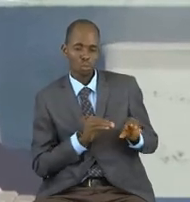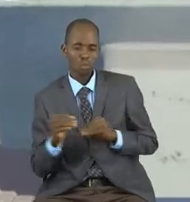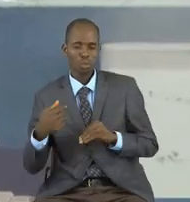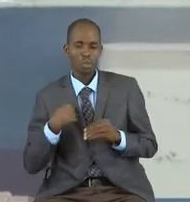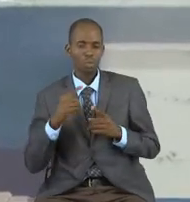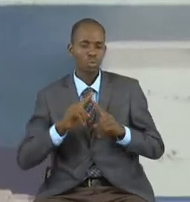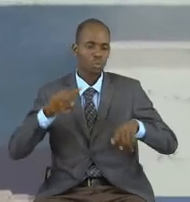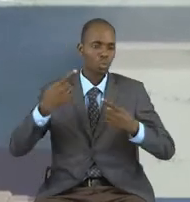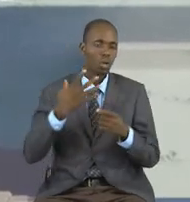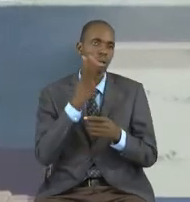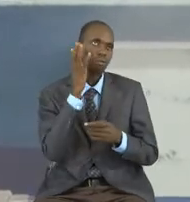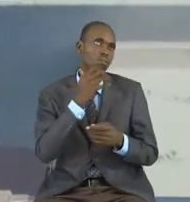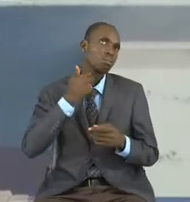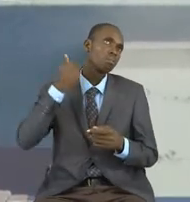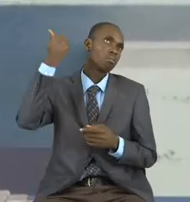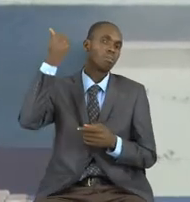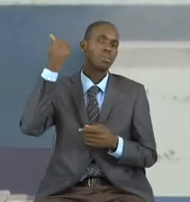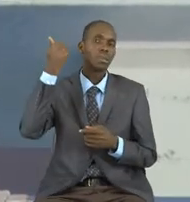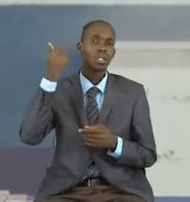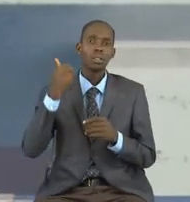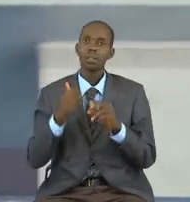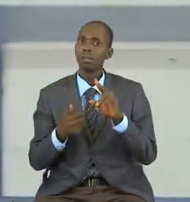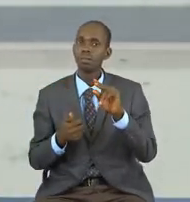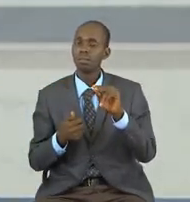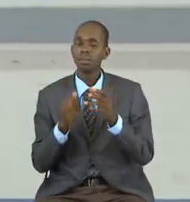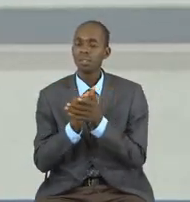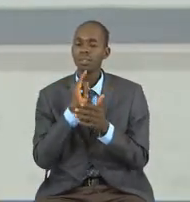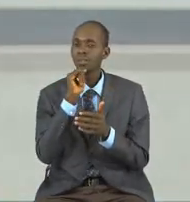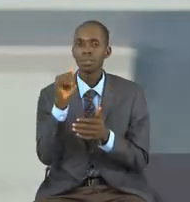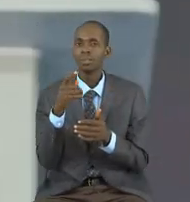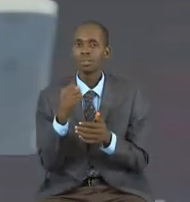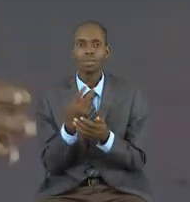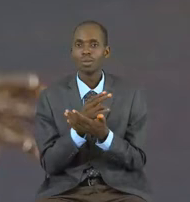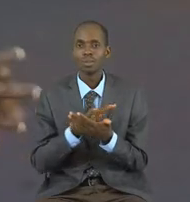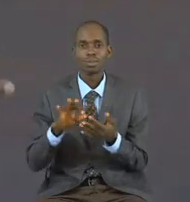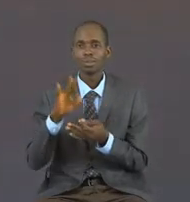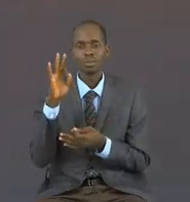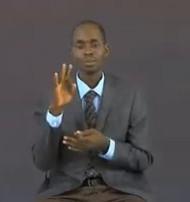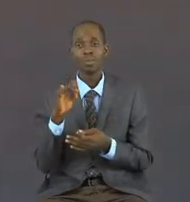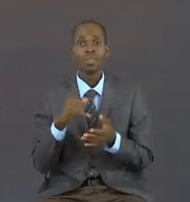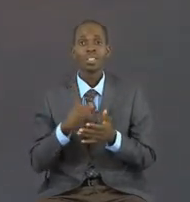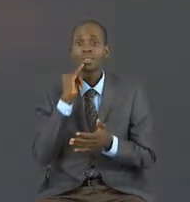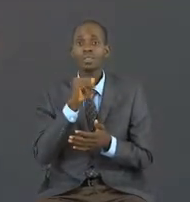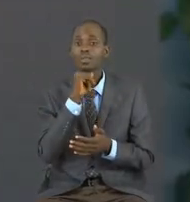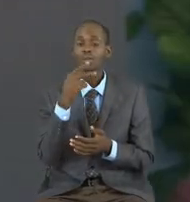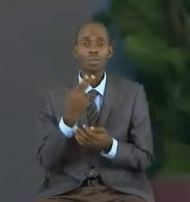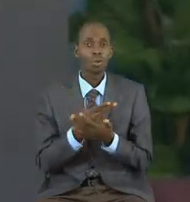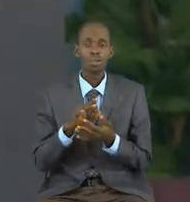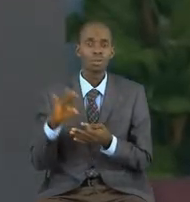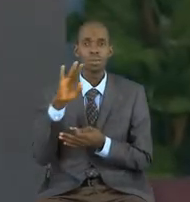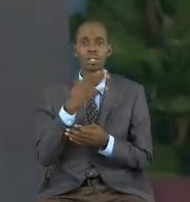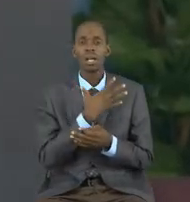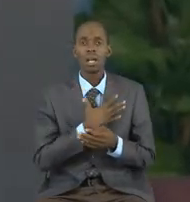suicide. That's not the Holy Ghost. It's not the Holy Ghost and depression. You